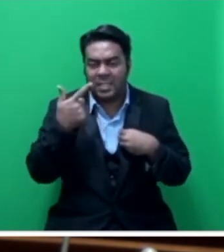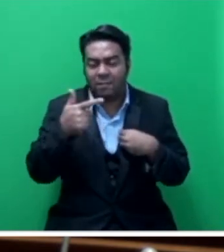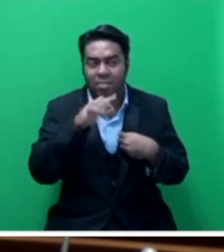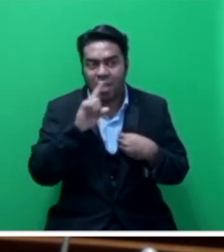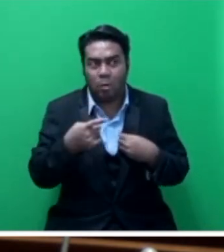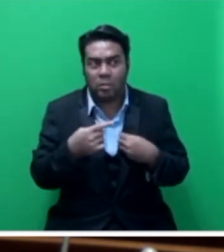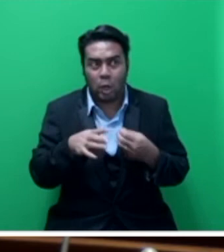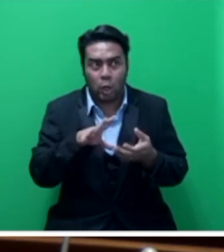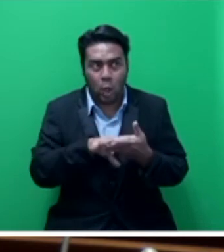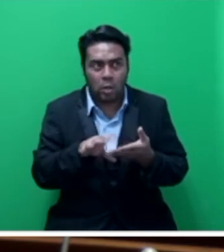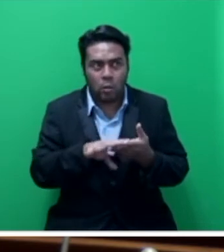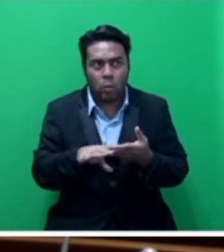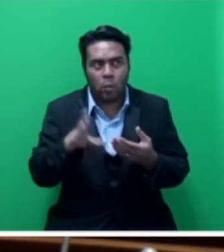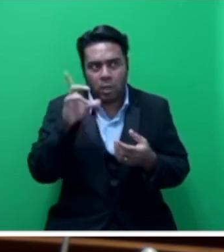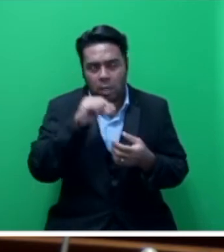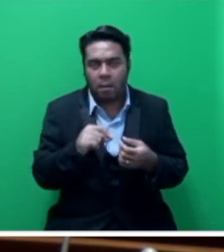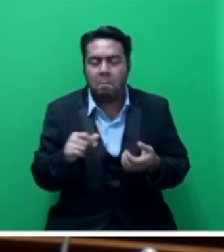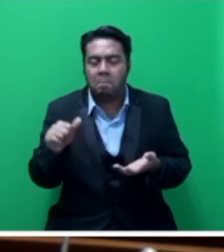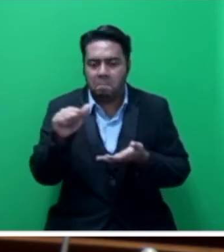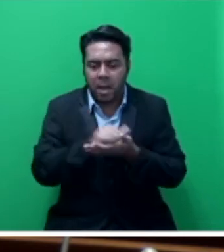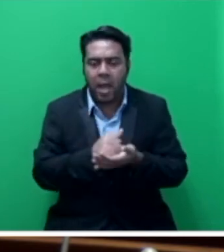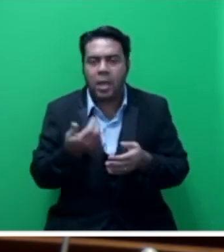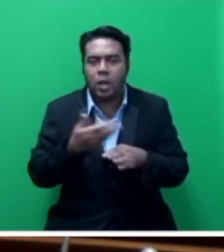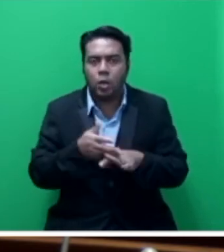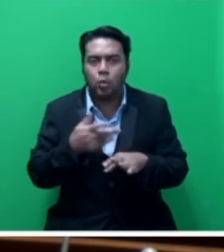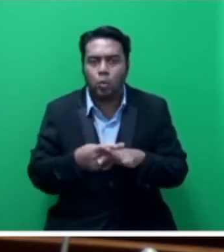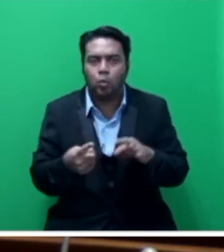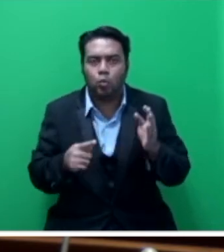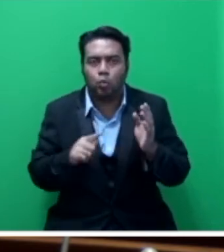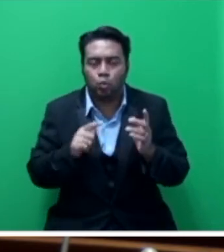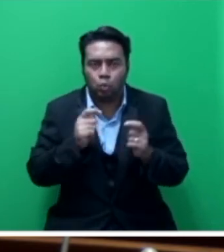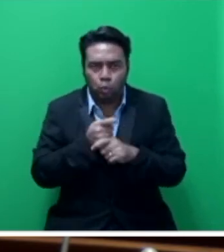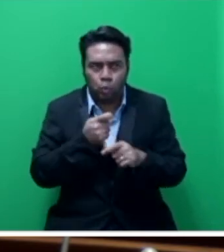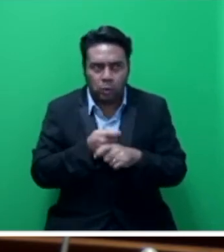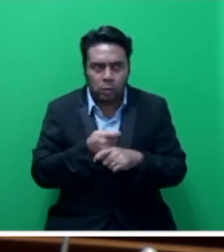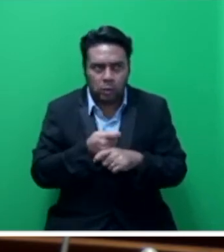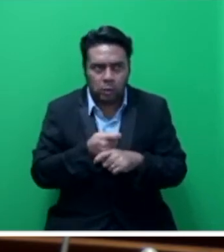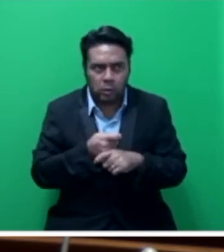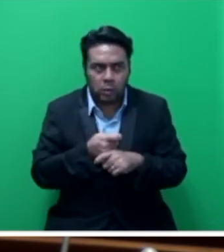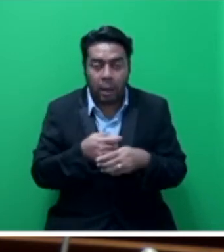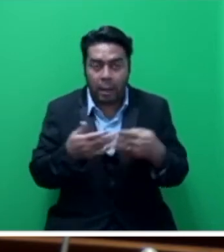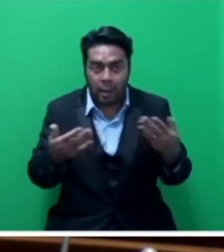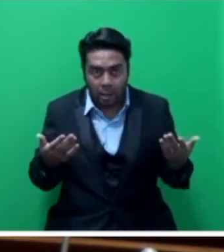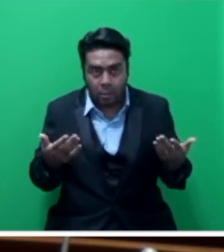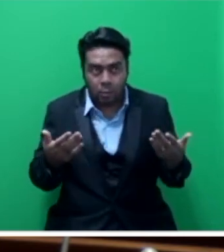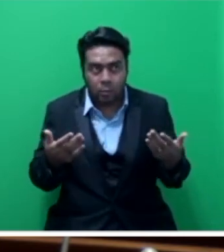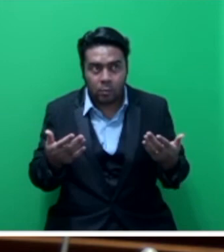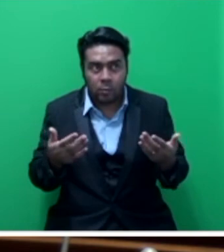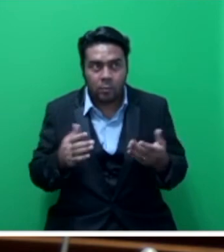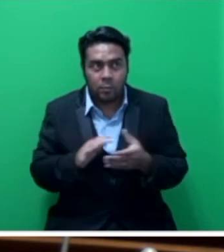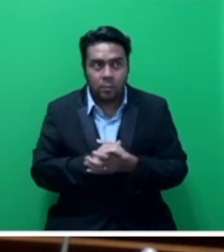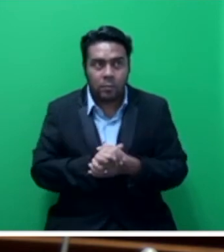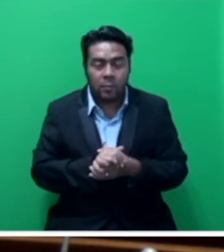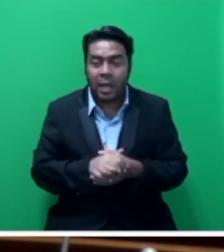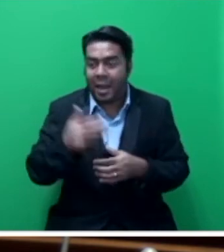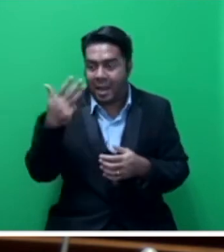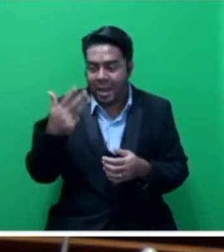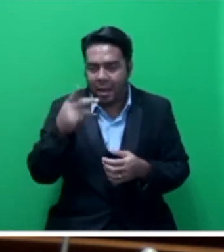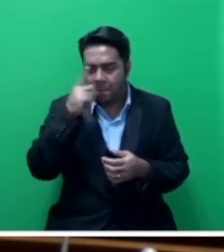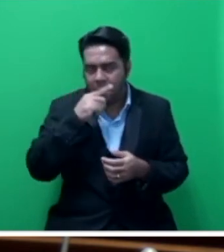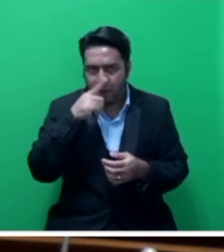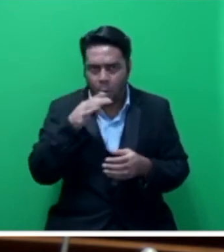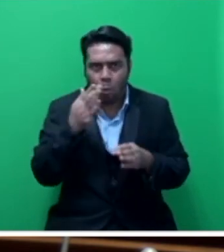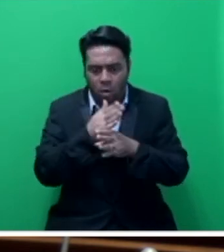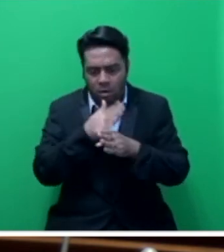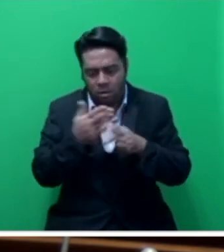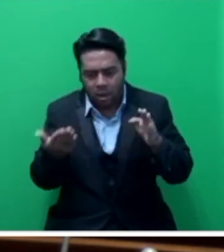was actually able to purchase some new tools for his business and secure bigger construction jobs, and now keeps 9 Fijians employed in the